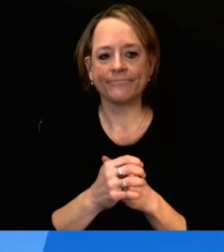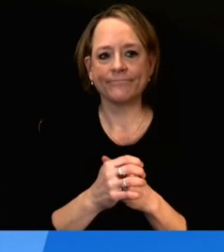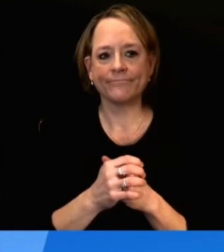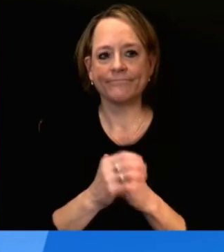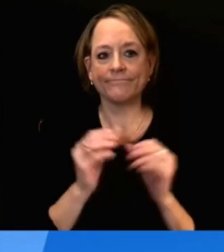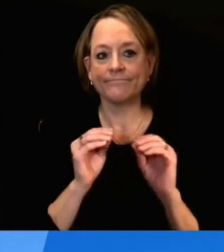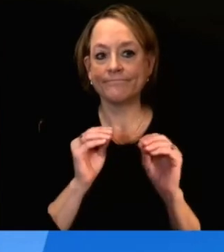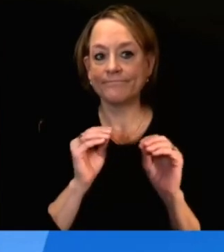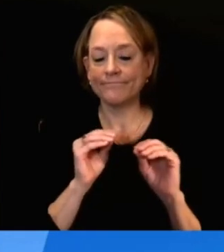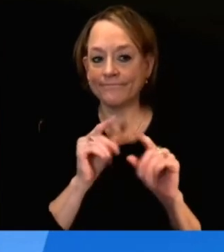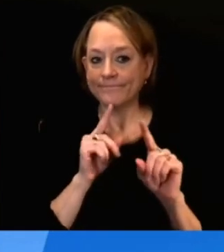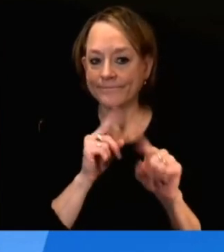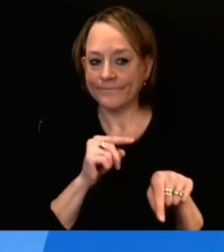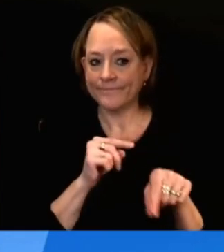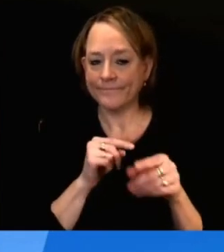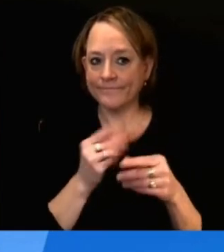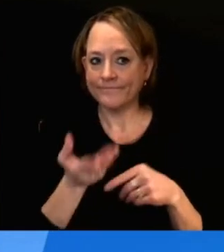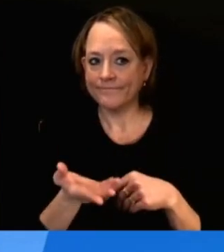WQOW-TV in Eau Claire.